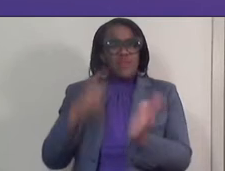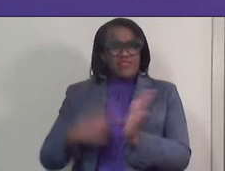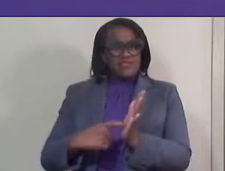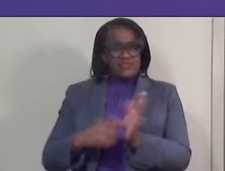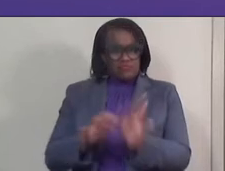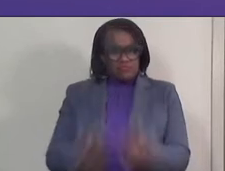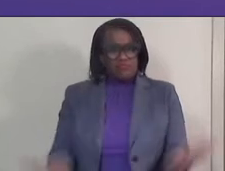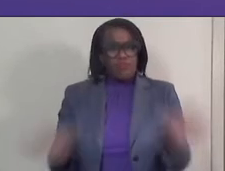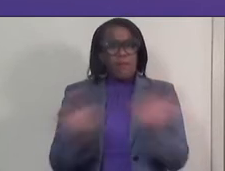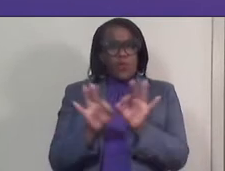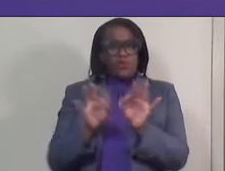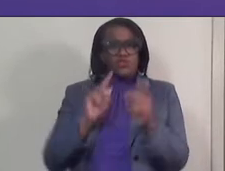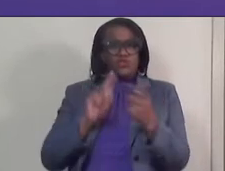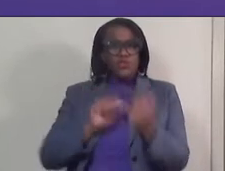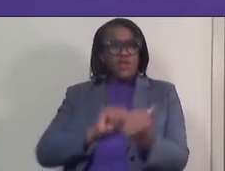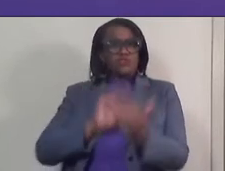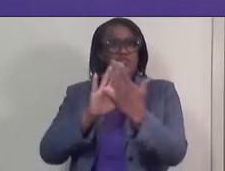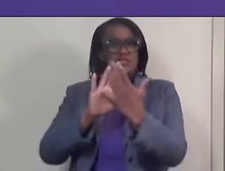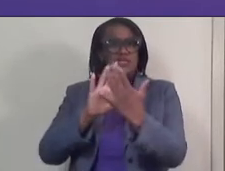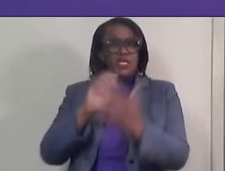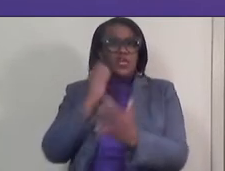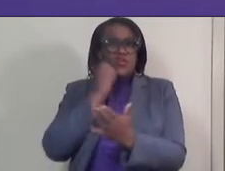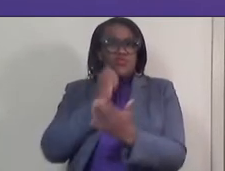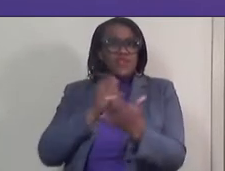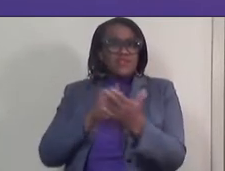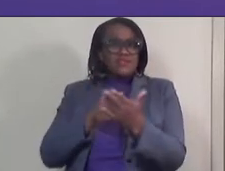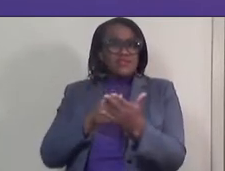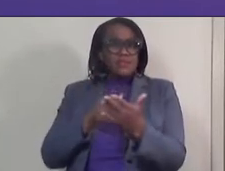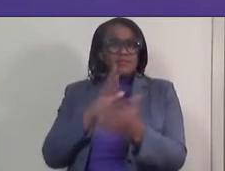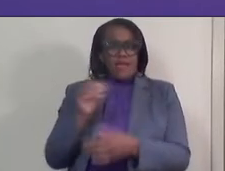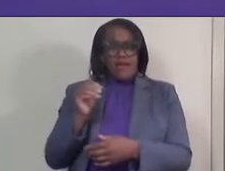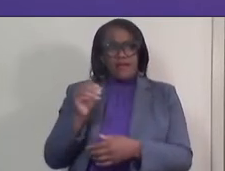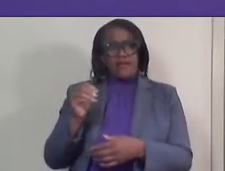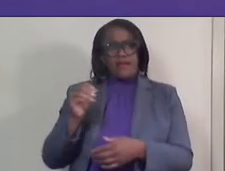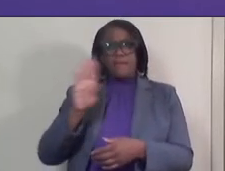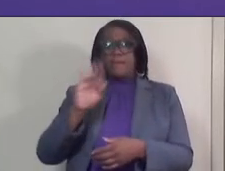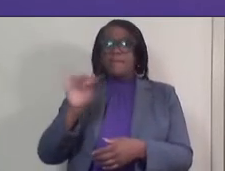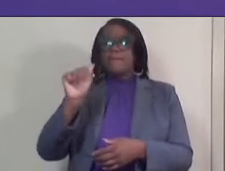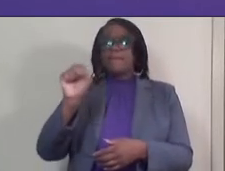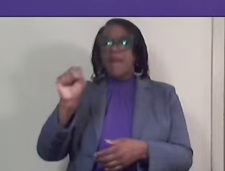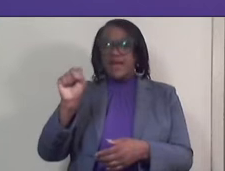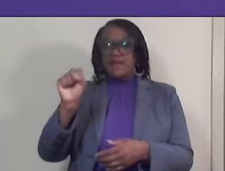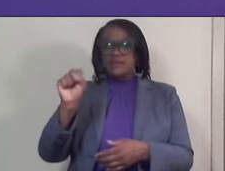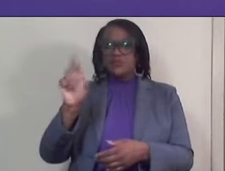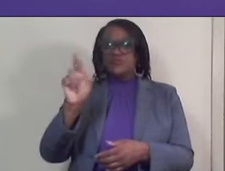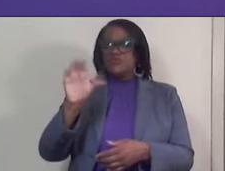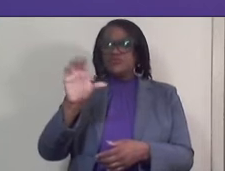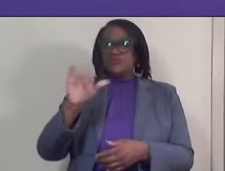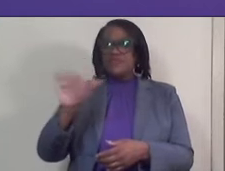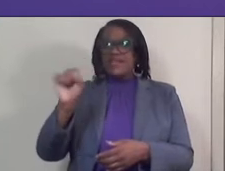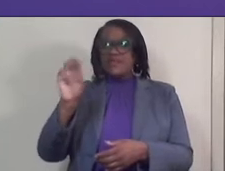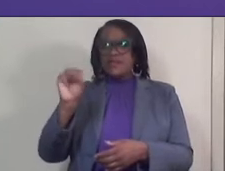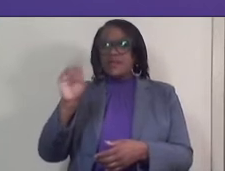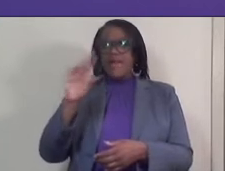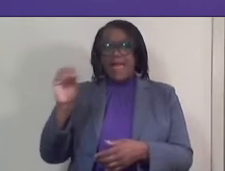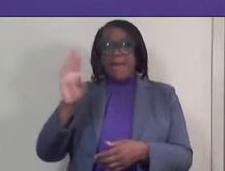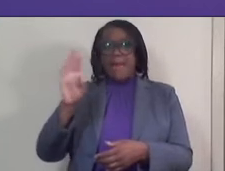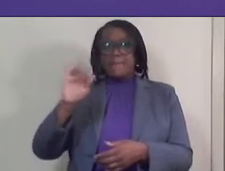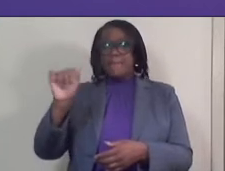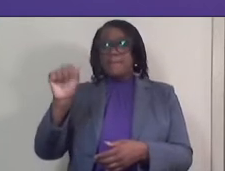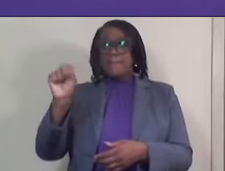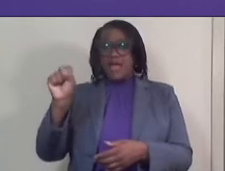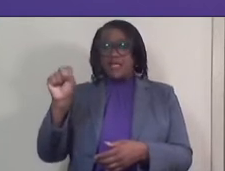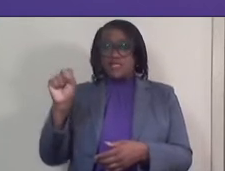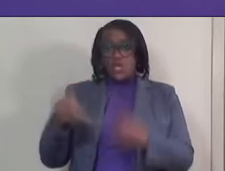addressing racism and bias. When we pay attention to folklife, we pay attention